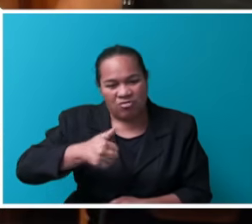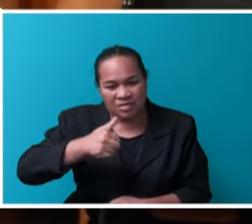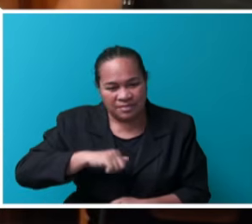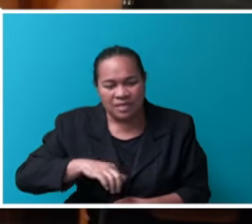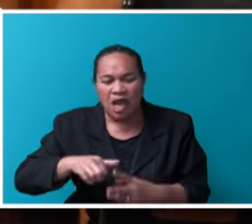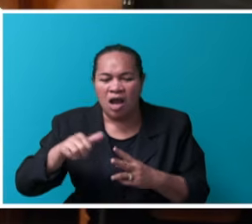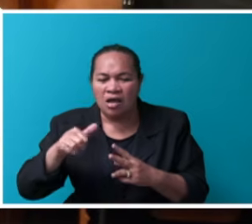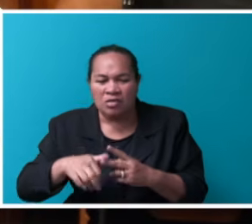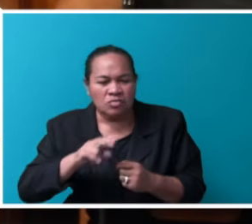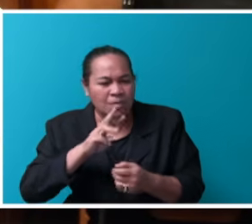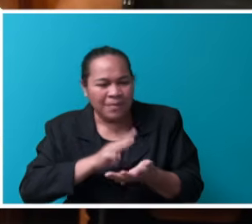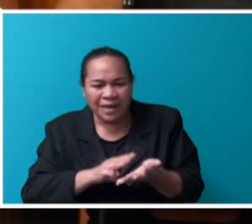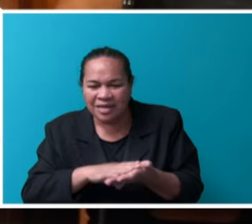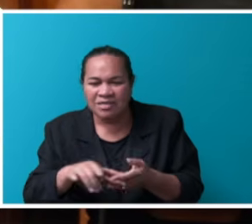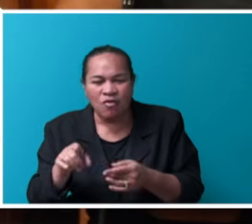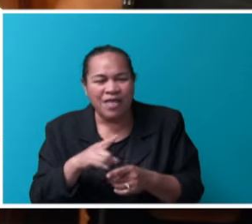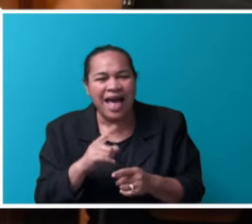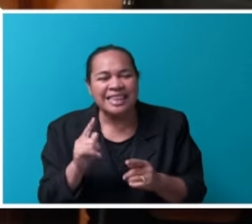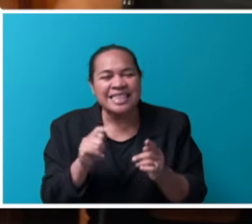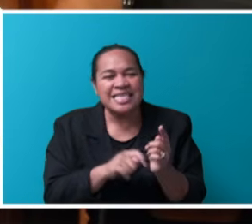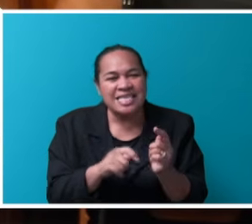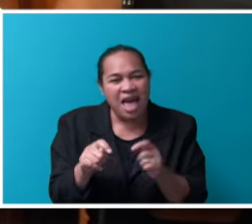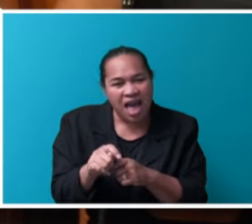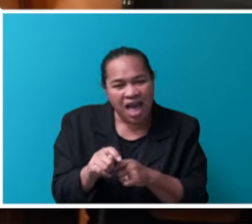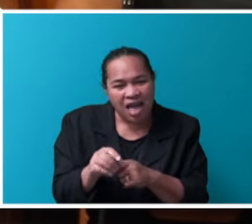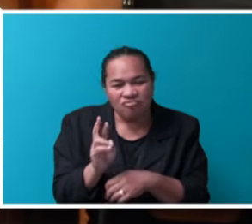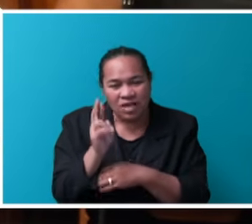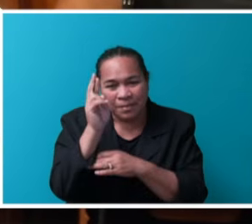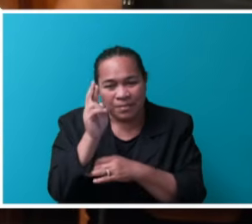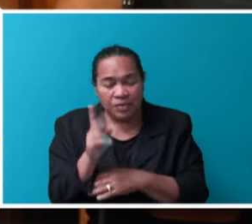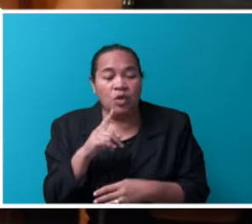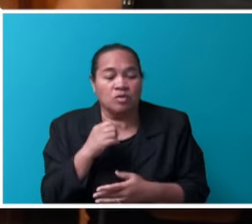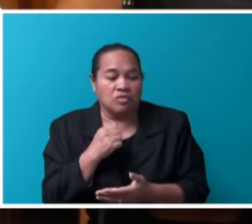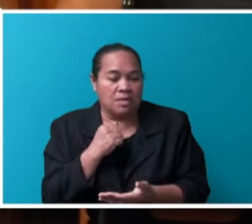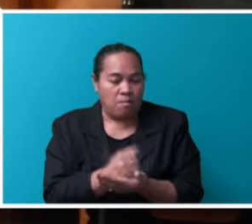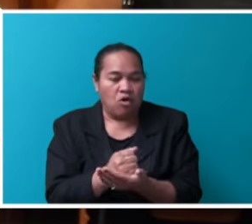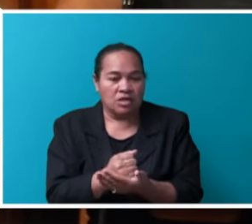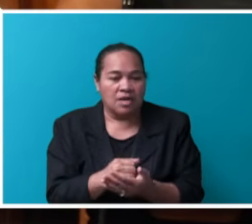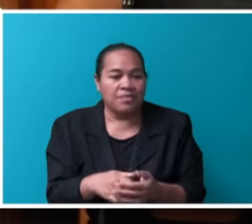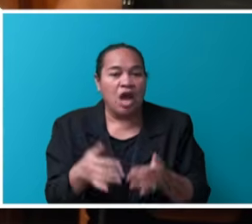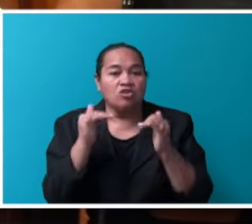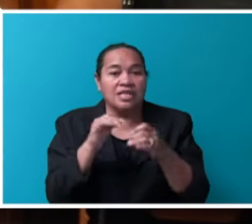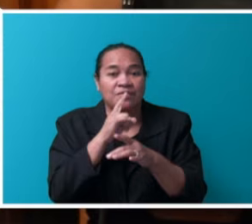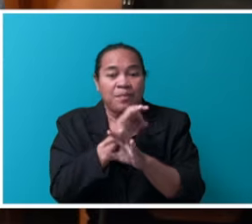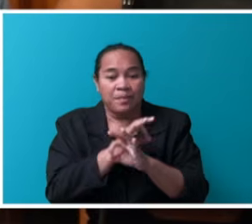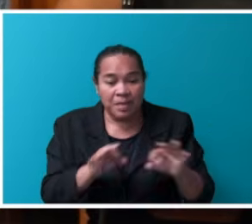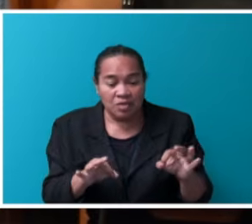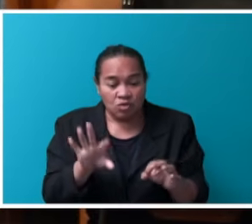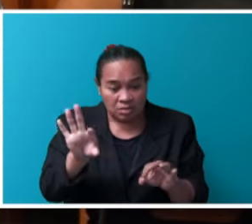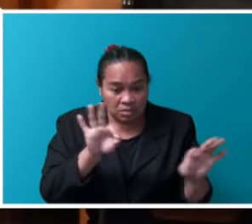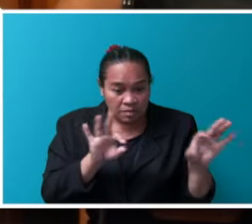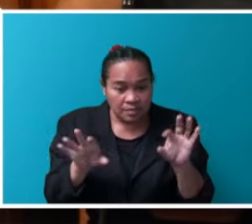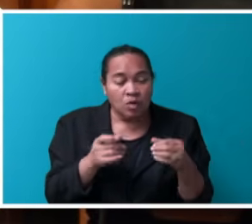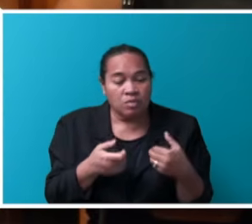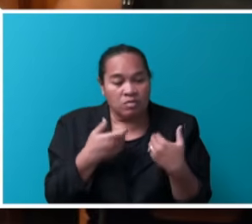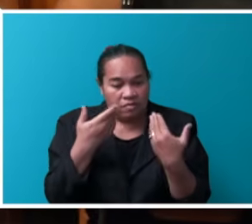Tikina, Burma leadership, and district advisory councillors. To support our Justice of Peace appointees who provide essential